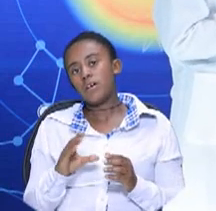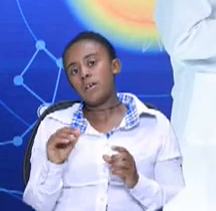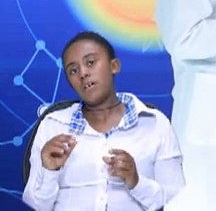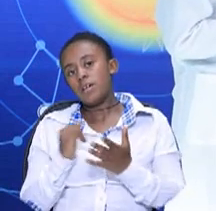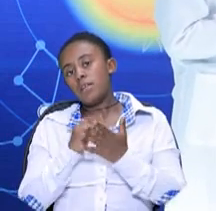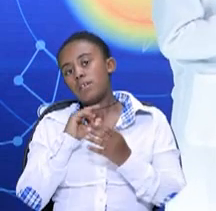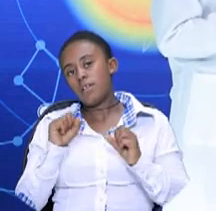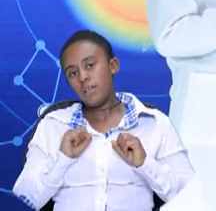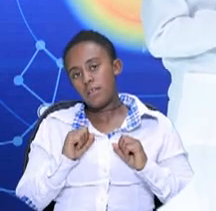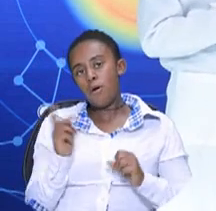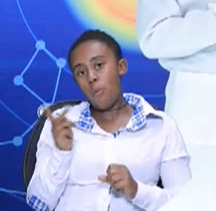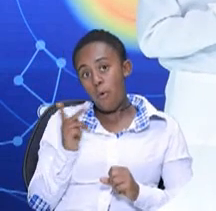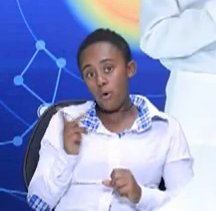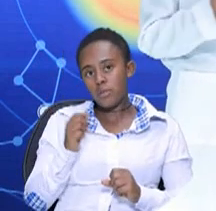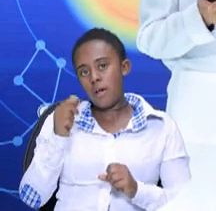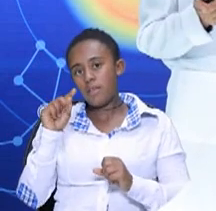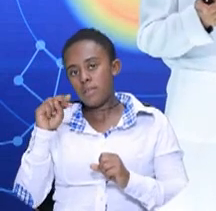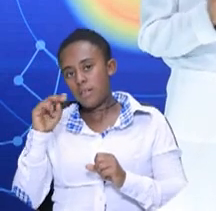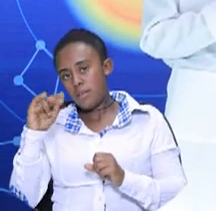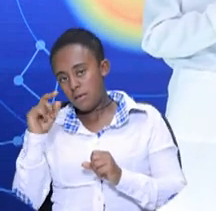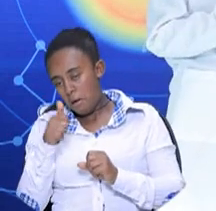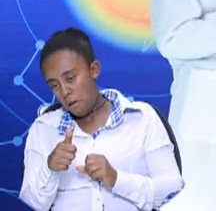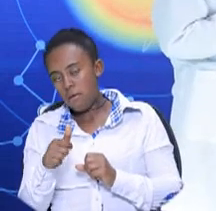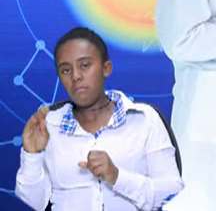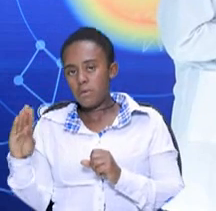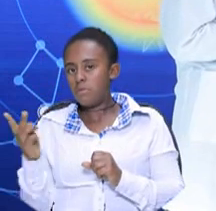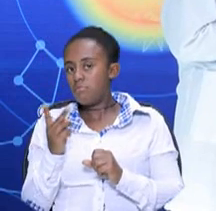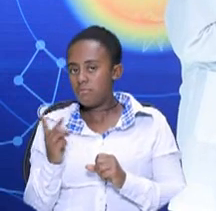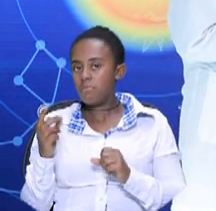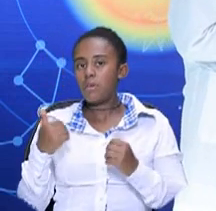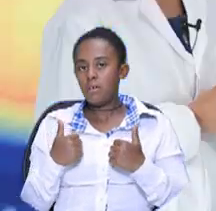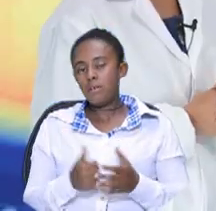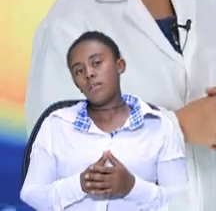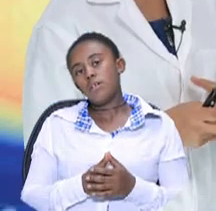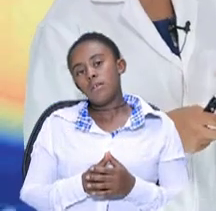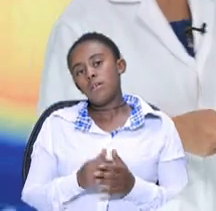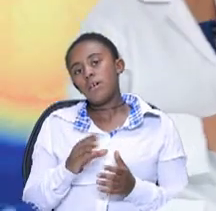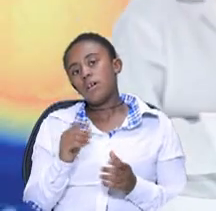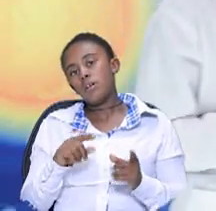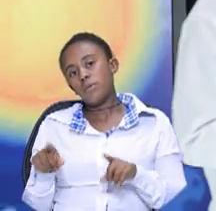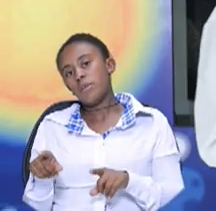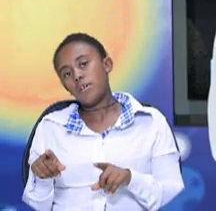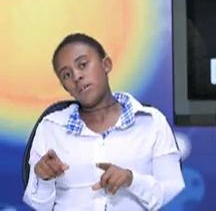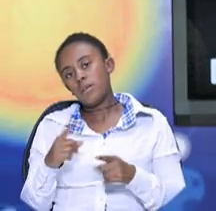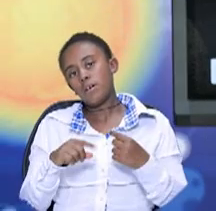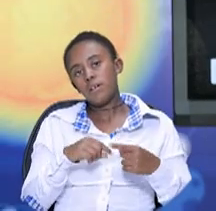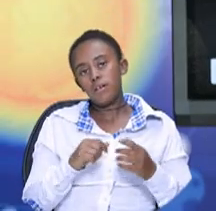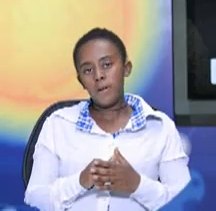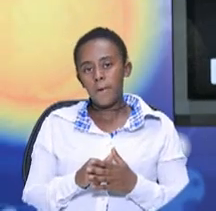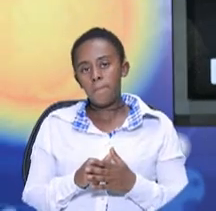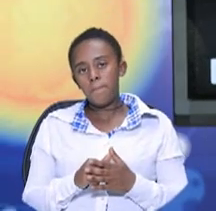and it has both antibody A and antibody B. And when we come to